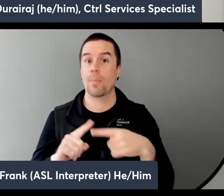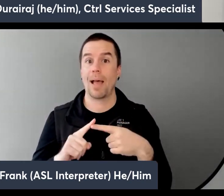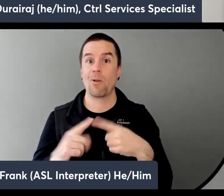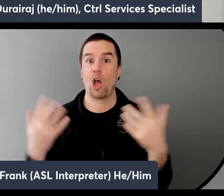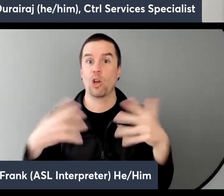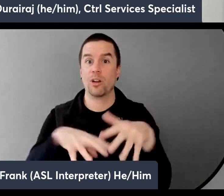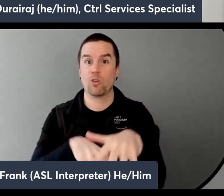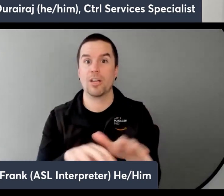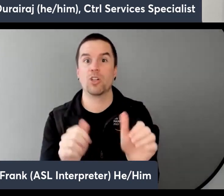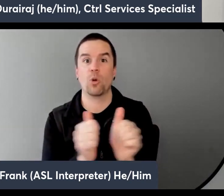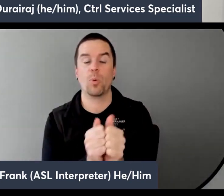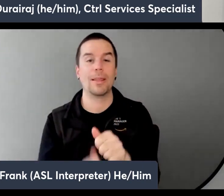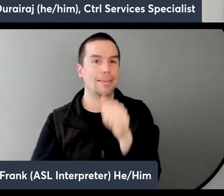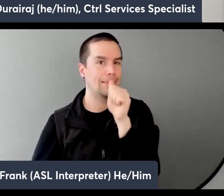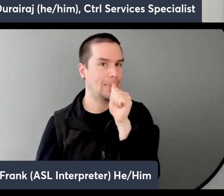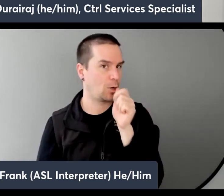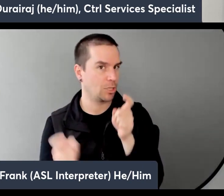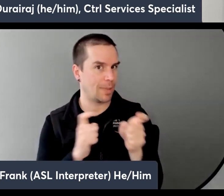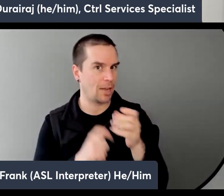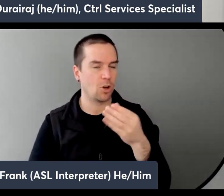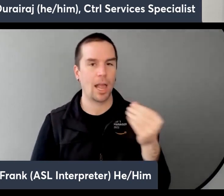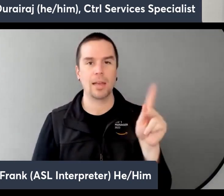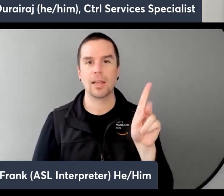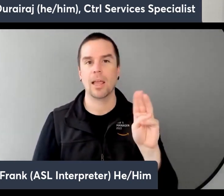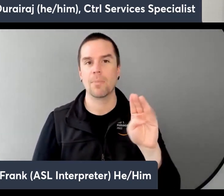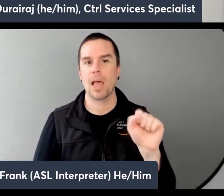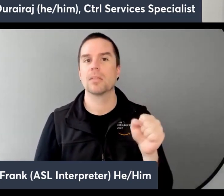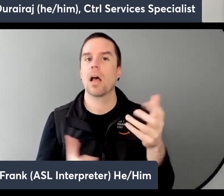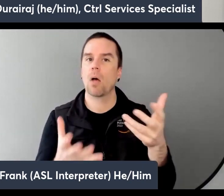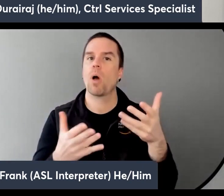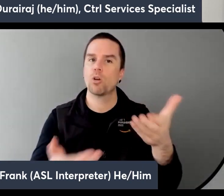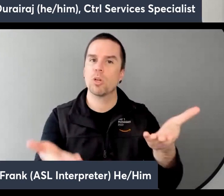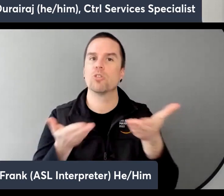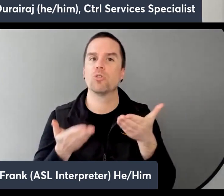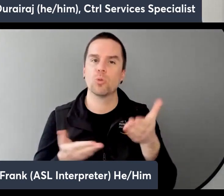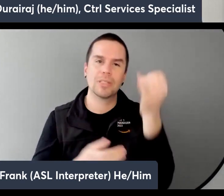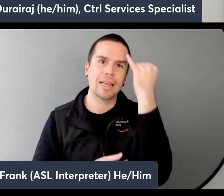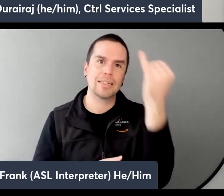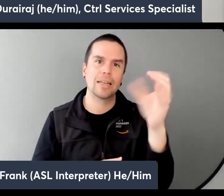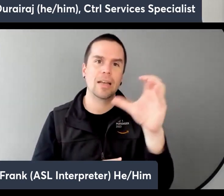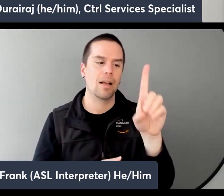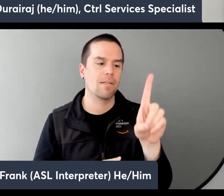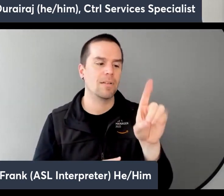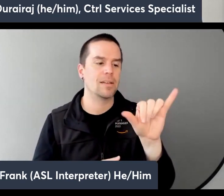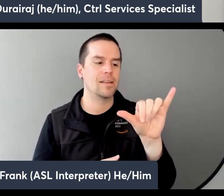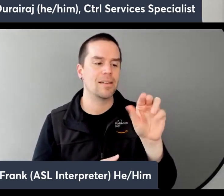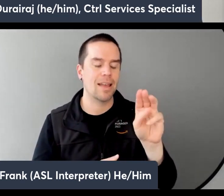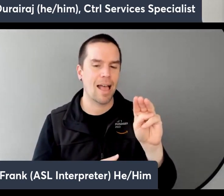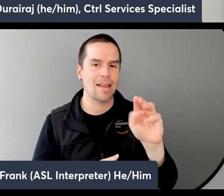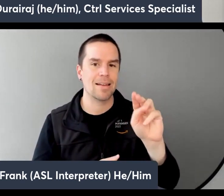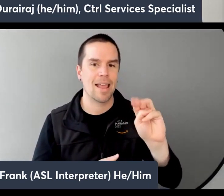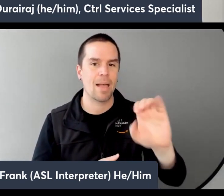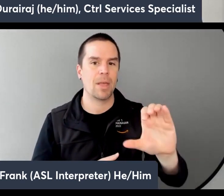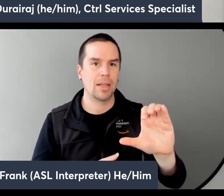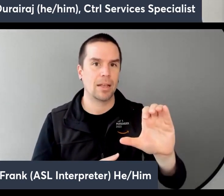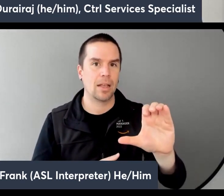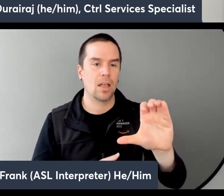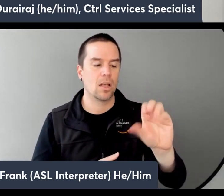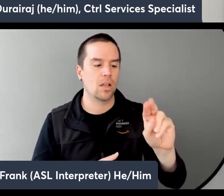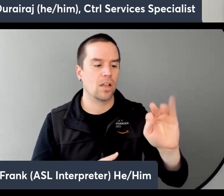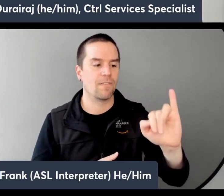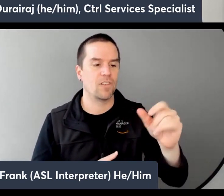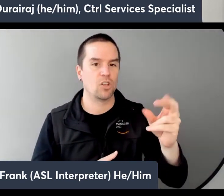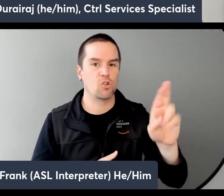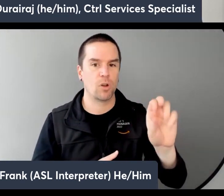to introduce just the idea of dynamic configuration on a general level, because I feel like feature flags